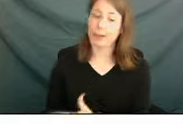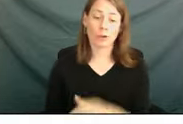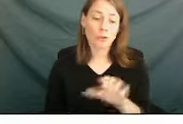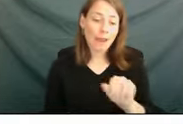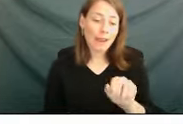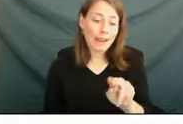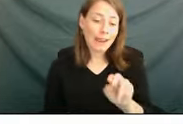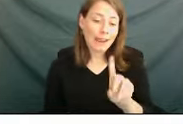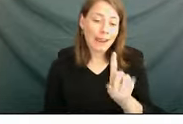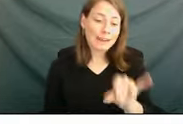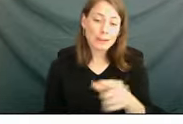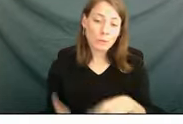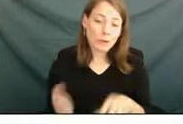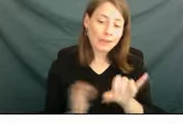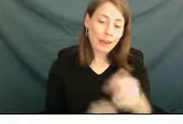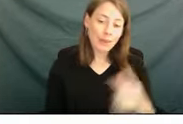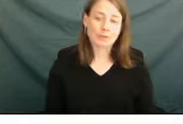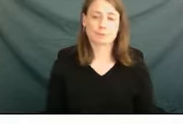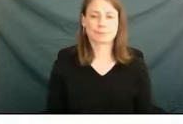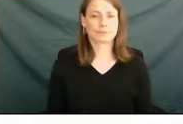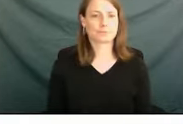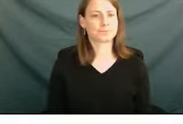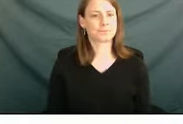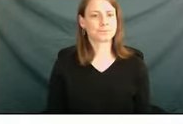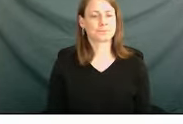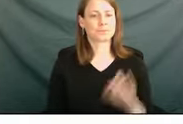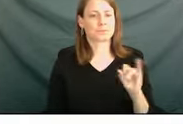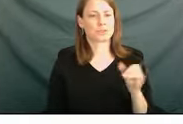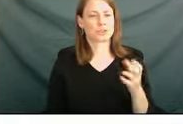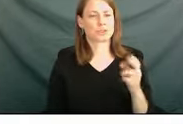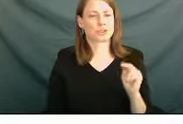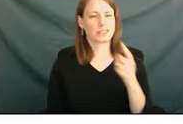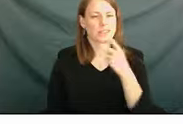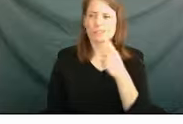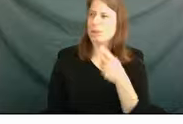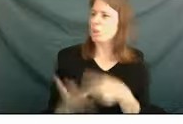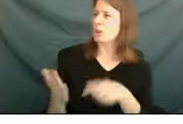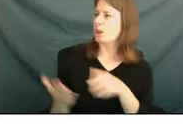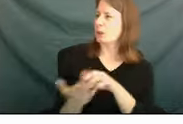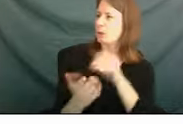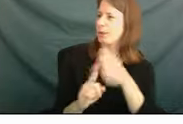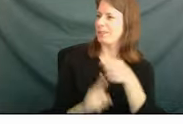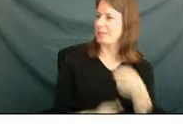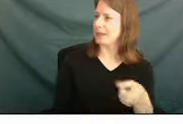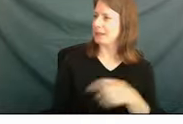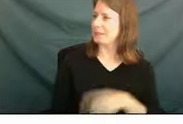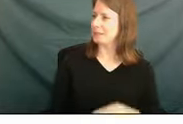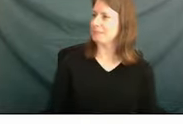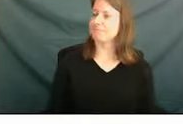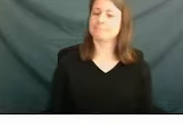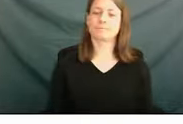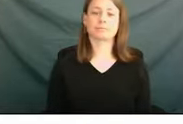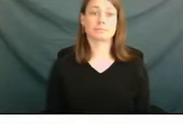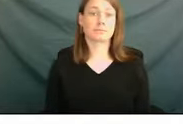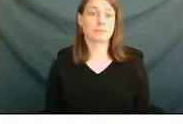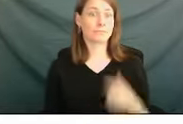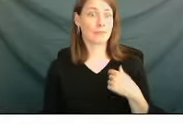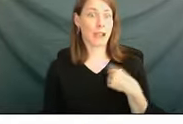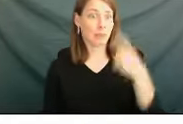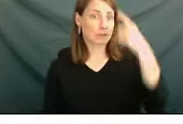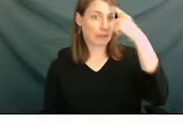tape? Well, one of the things I kept thinking was if I already understood it, what would keep me